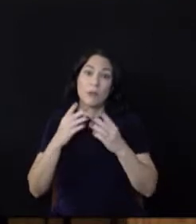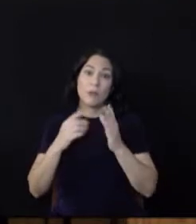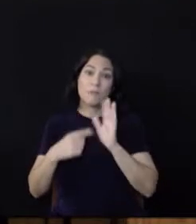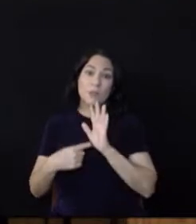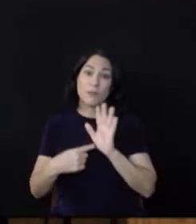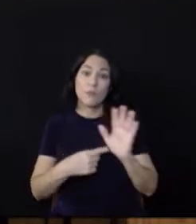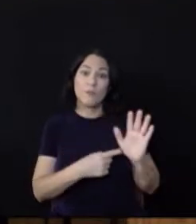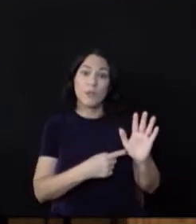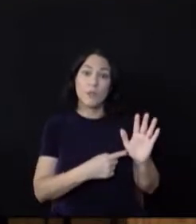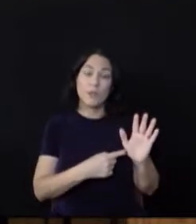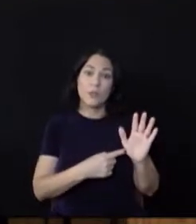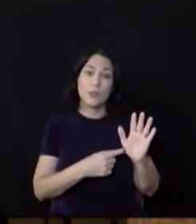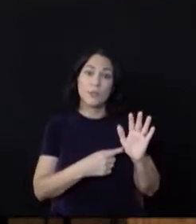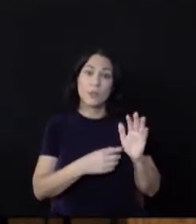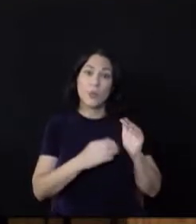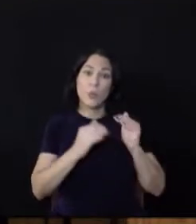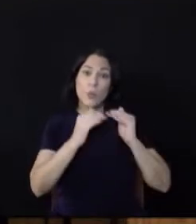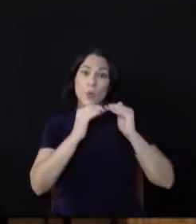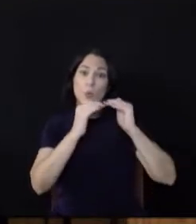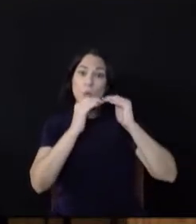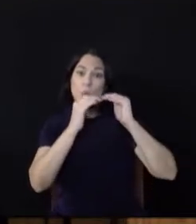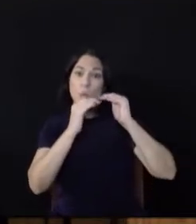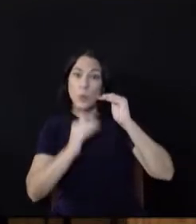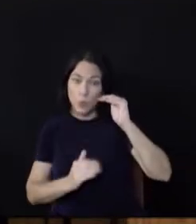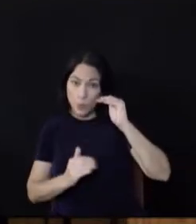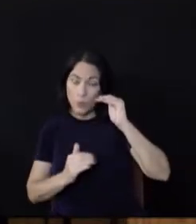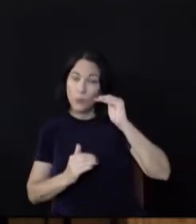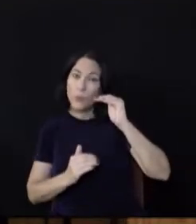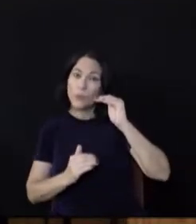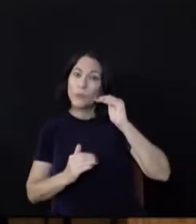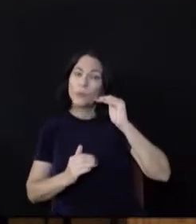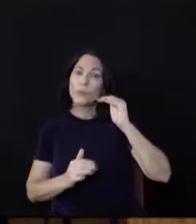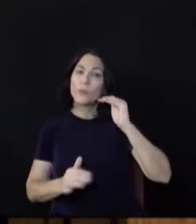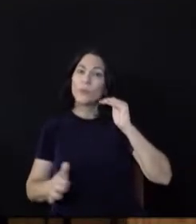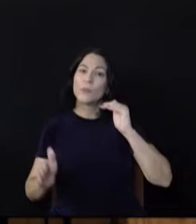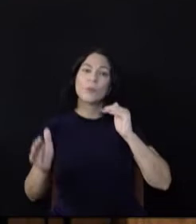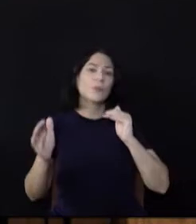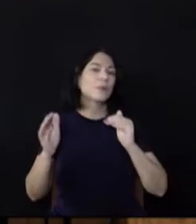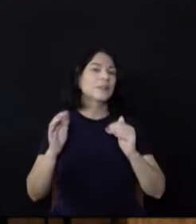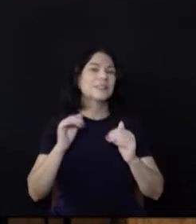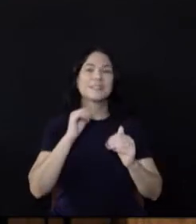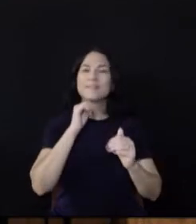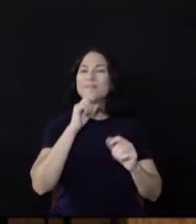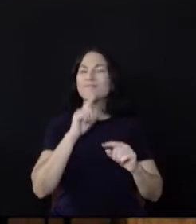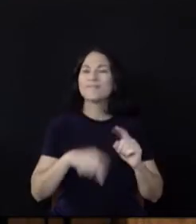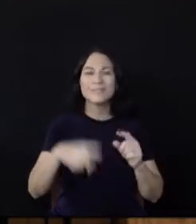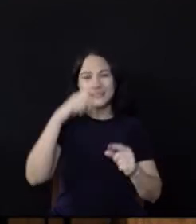as far, far less than absolutely trustworthy.